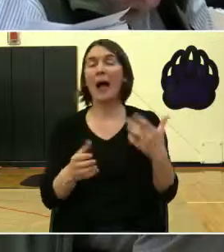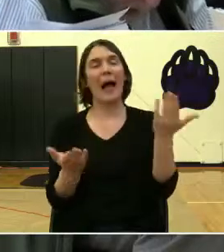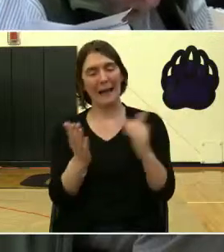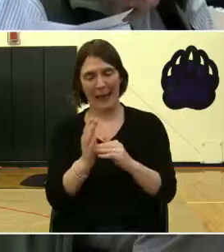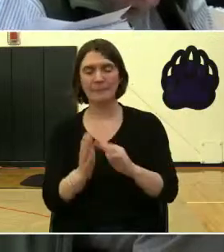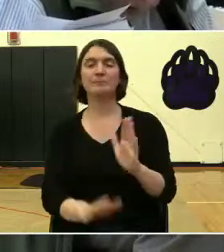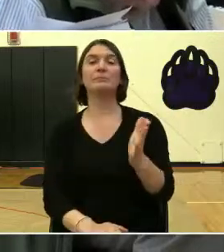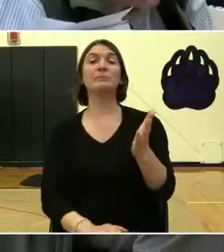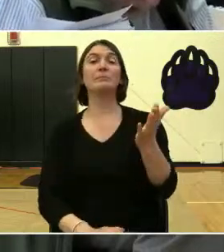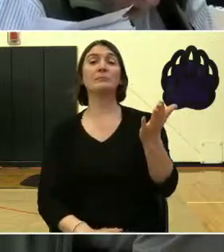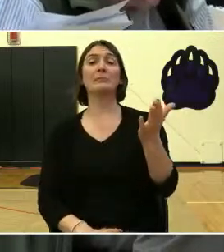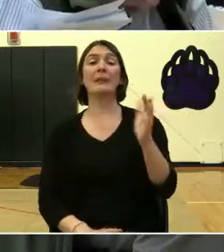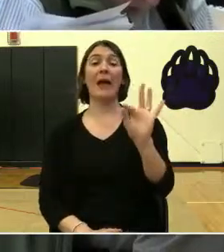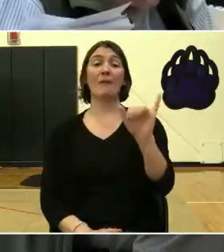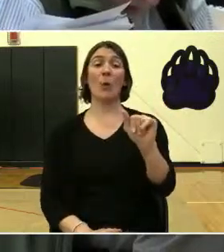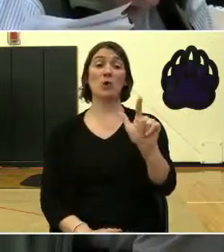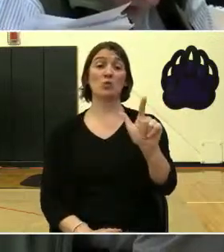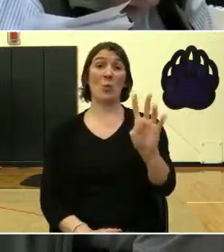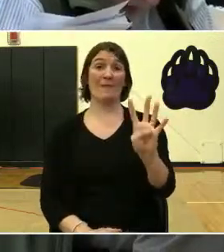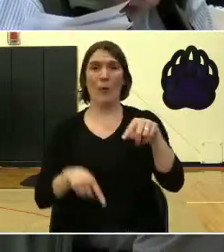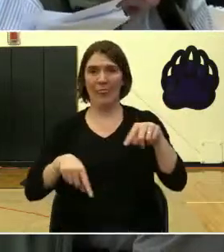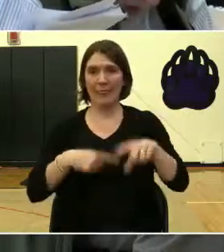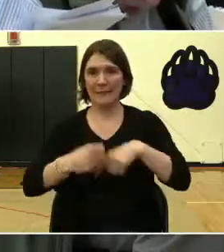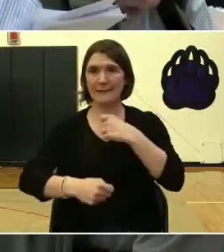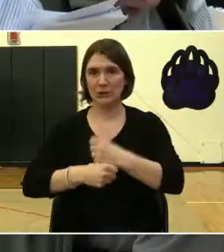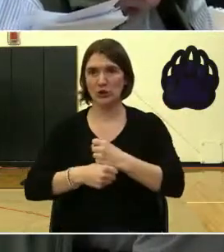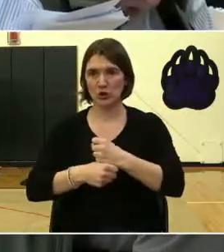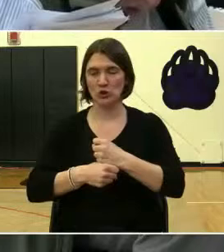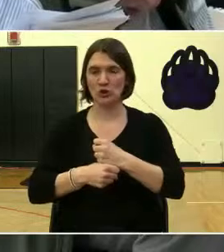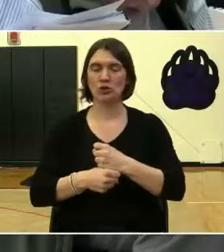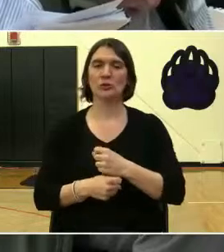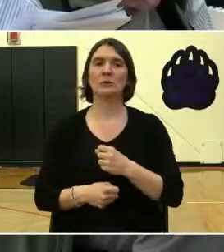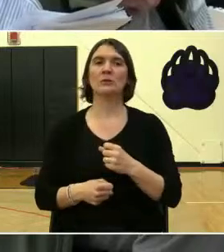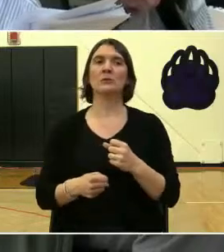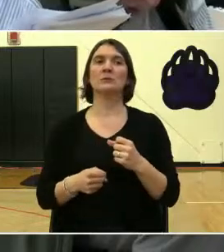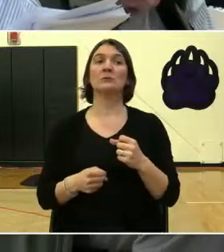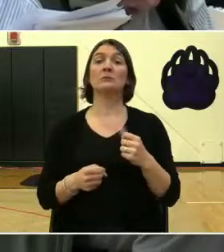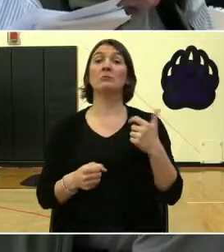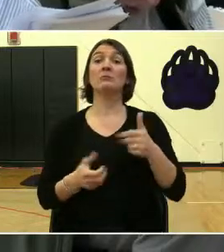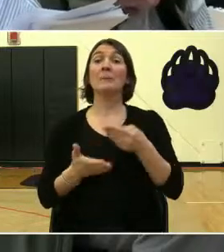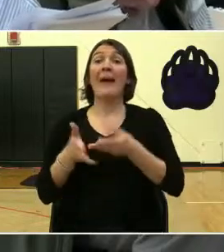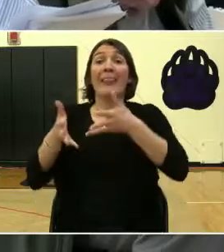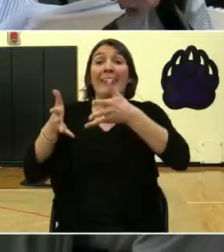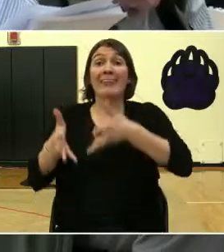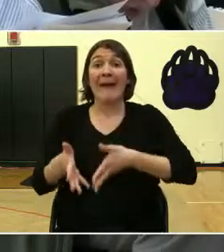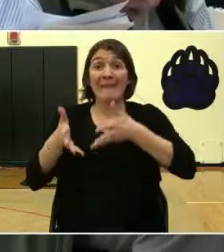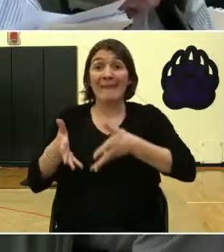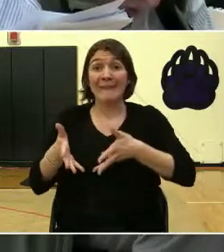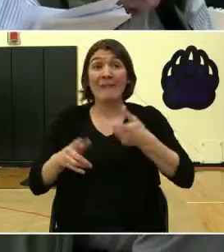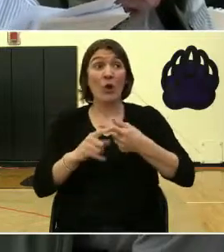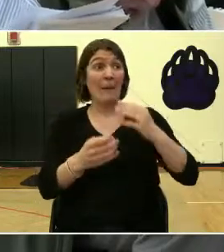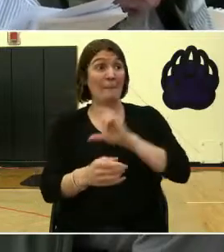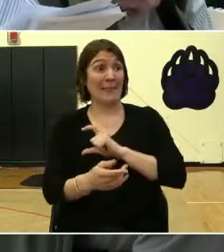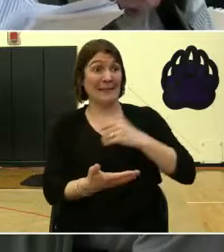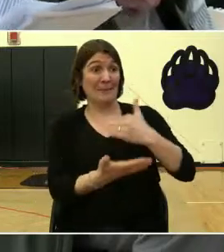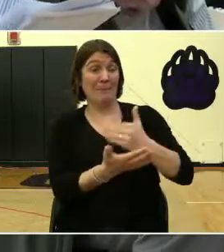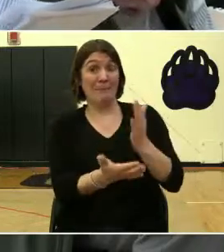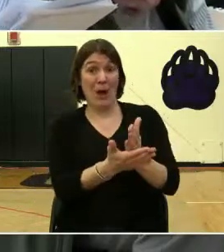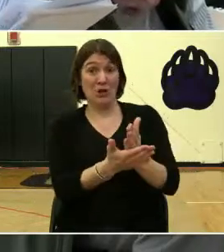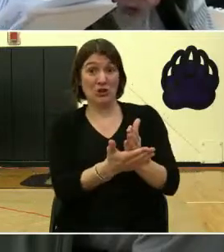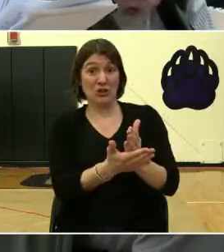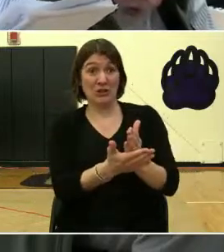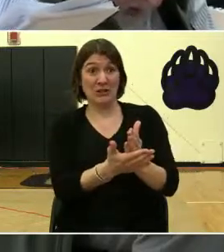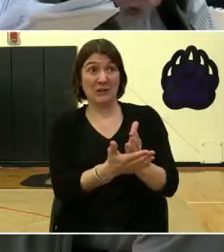past so um for FY 24 this year um the unused funds from the police budget um